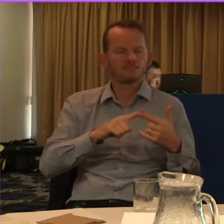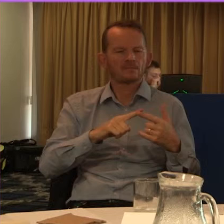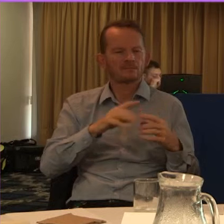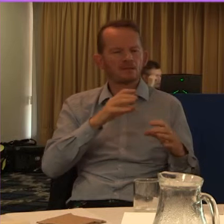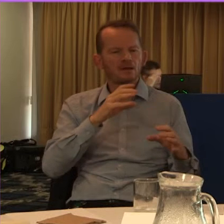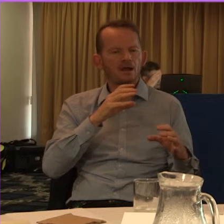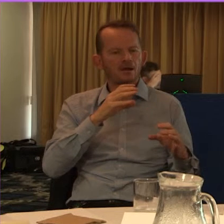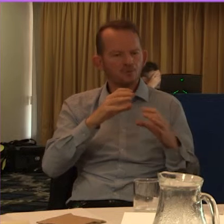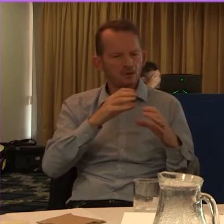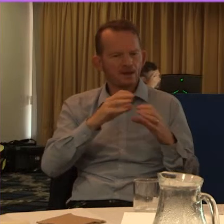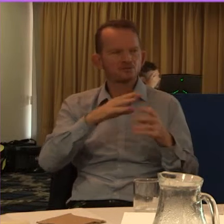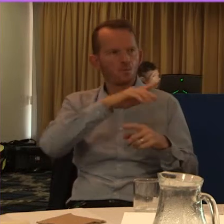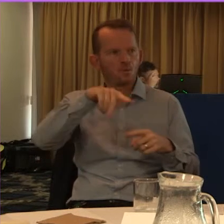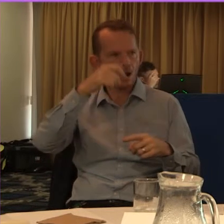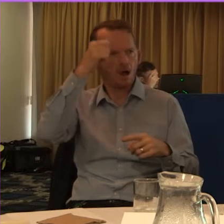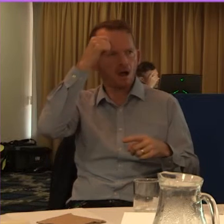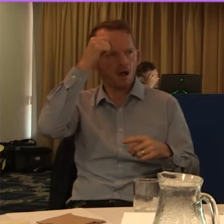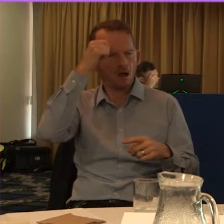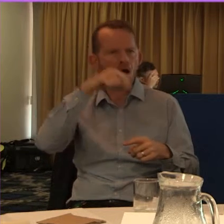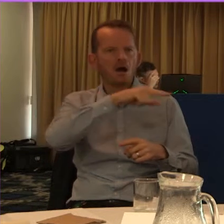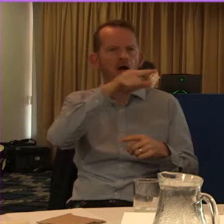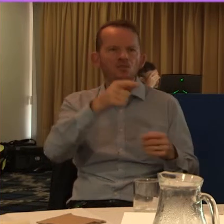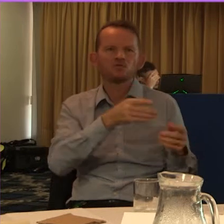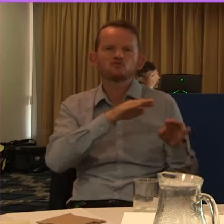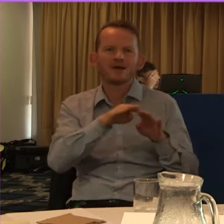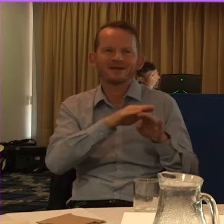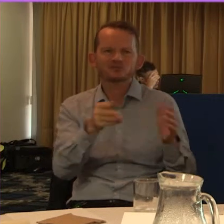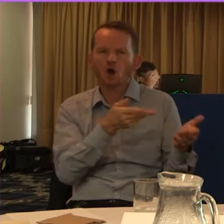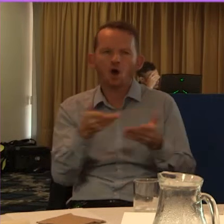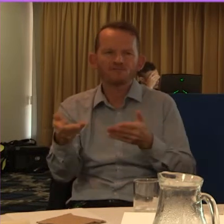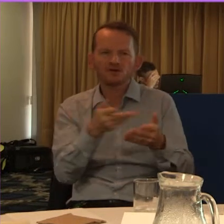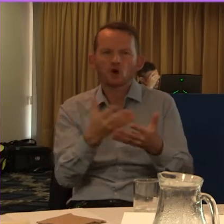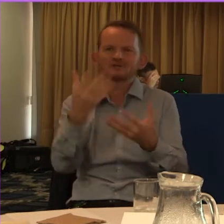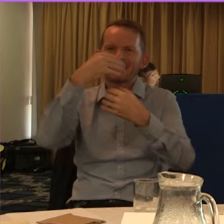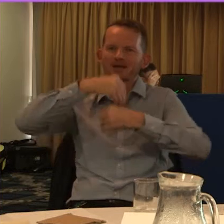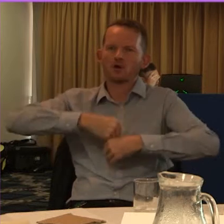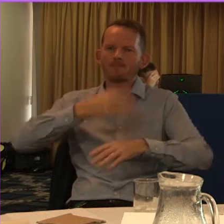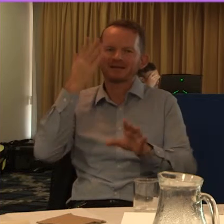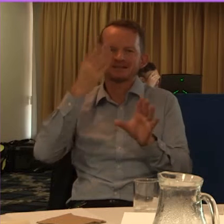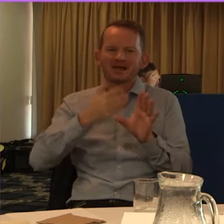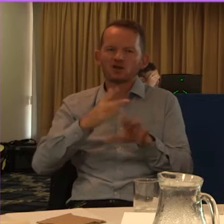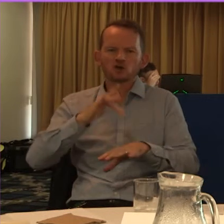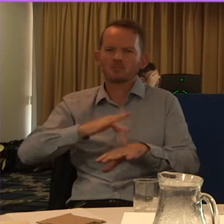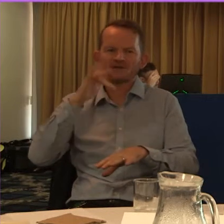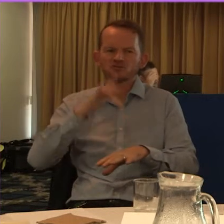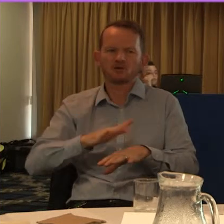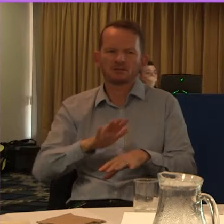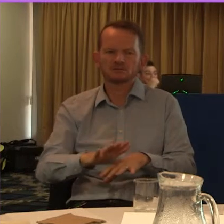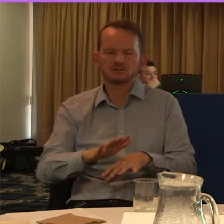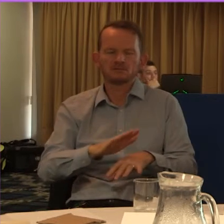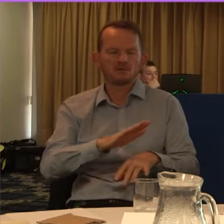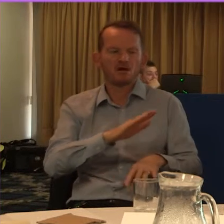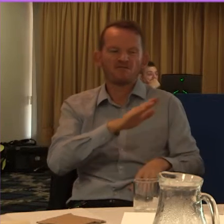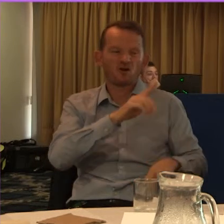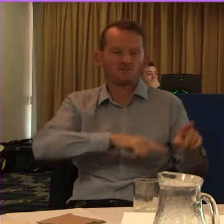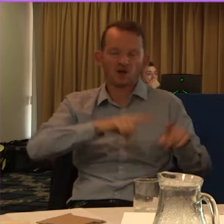us. But I think often this training's either not offered nor taken up by psychological professionals. And it